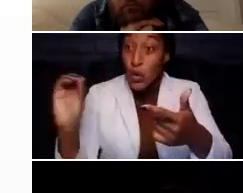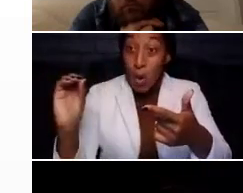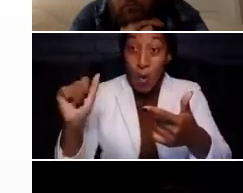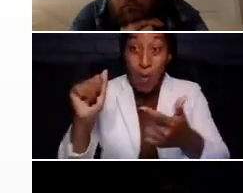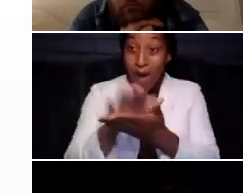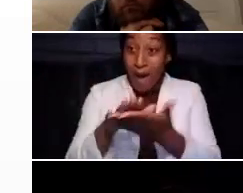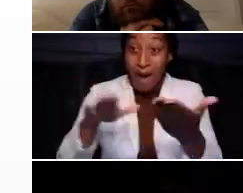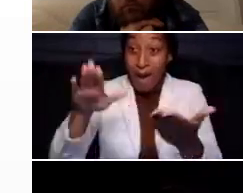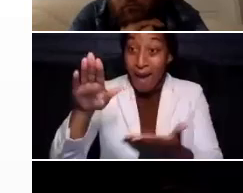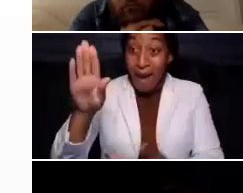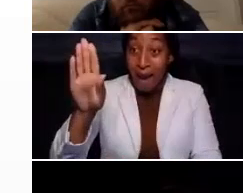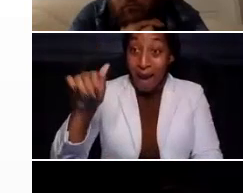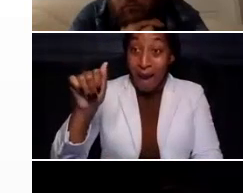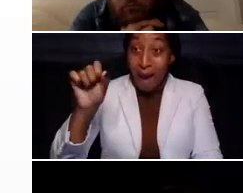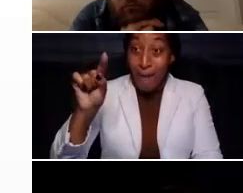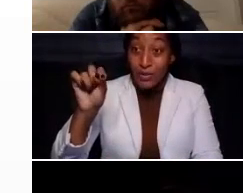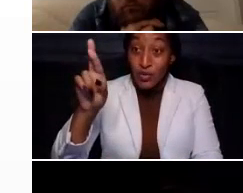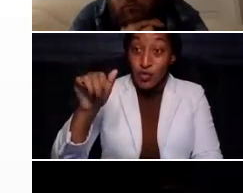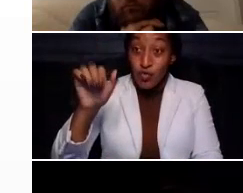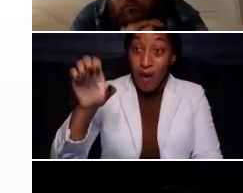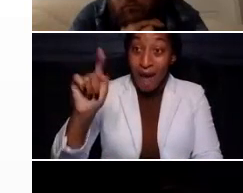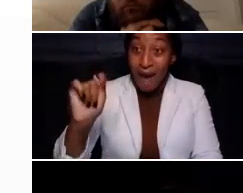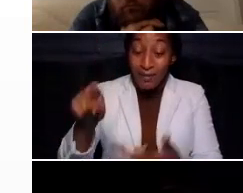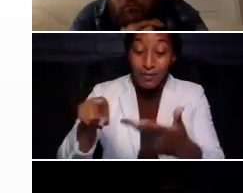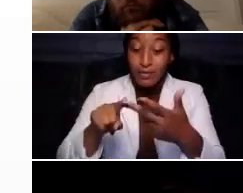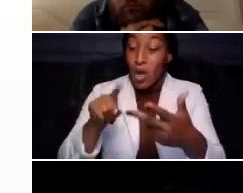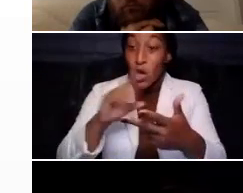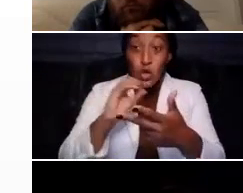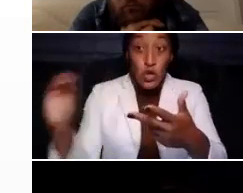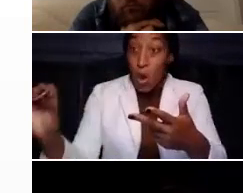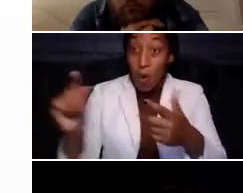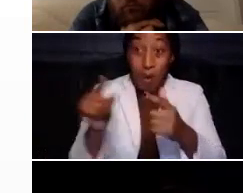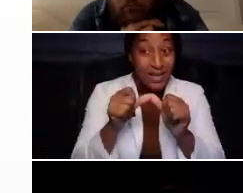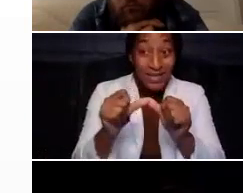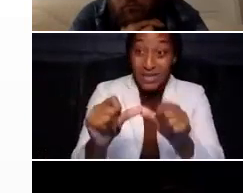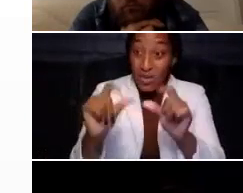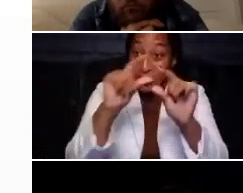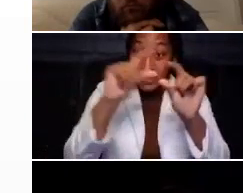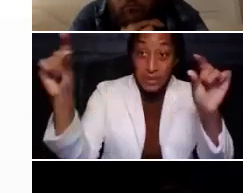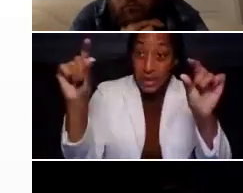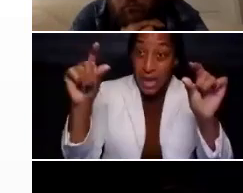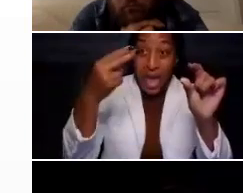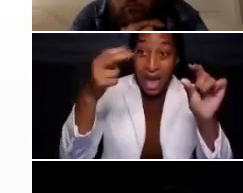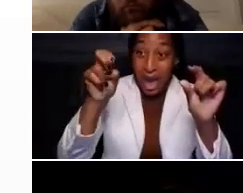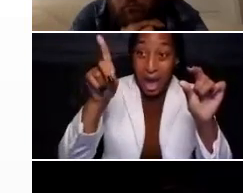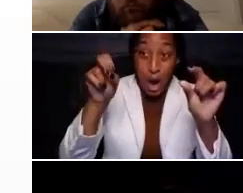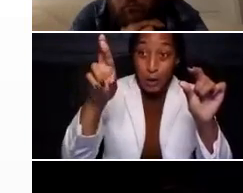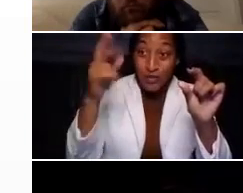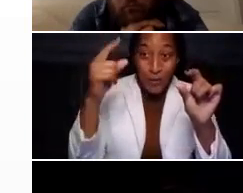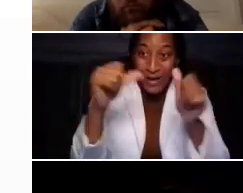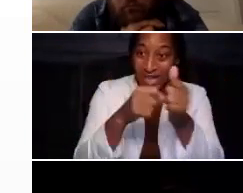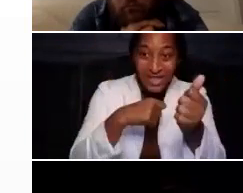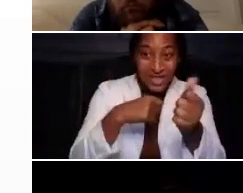of the stuff that they're doing is because they're doing a research paper, but you're only doing a short summary. But they show